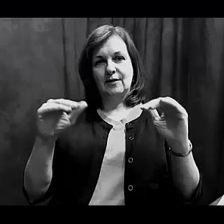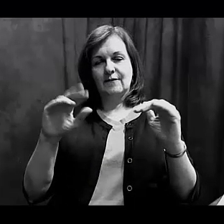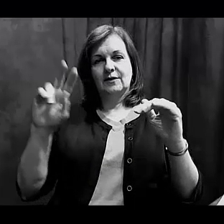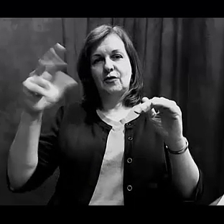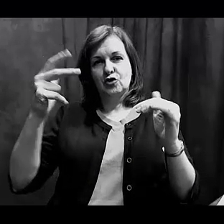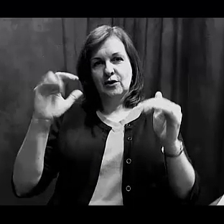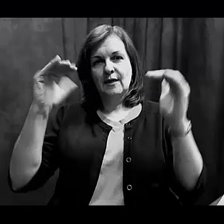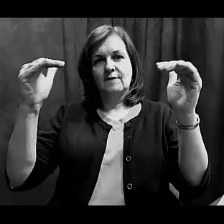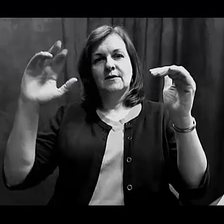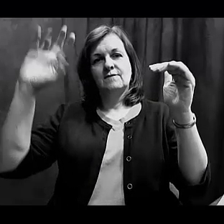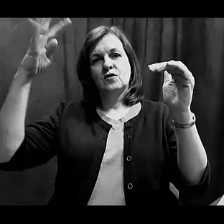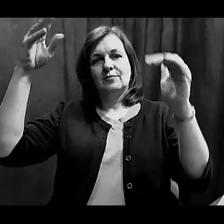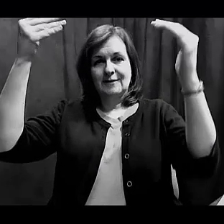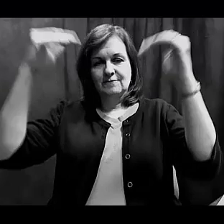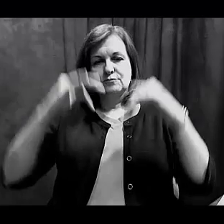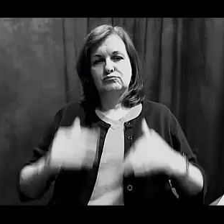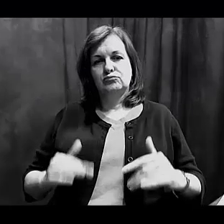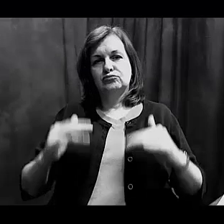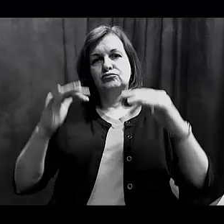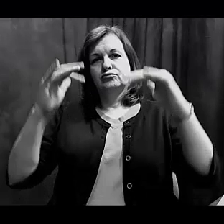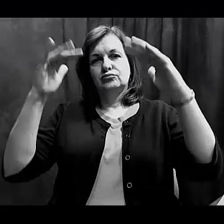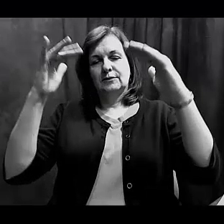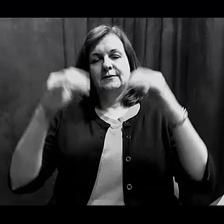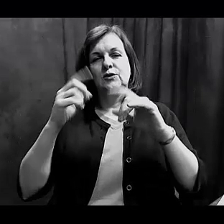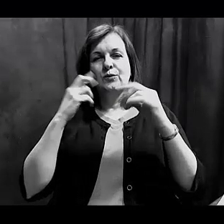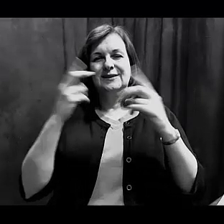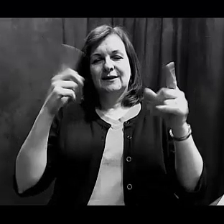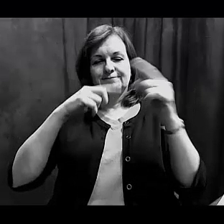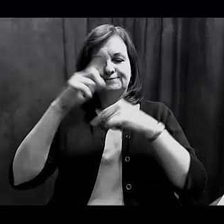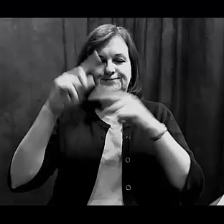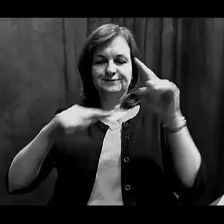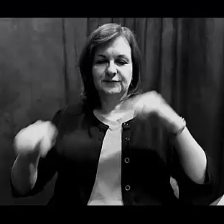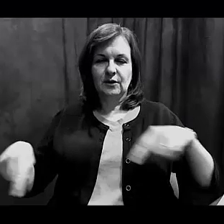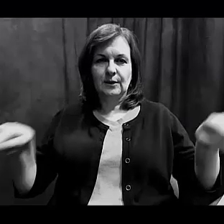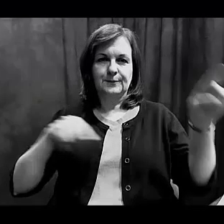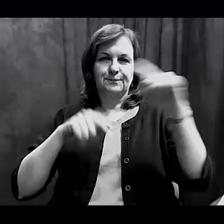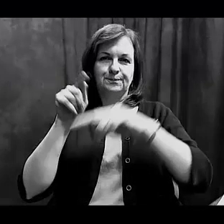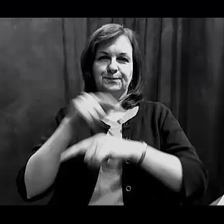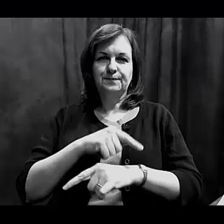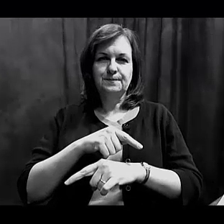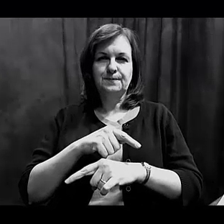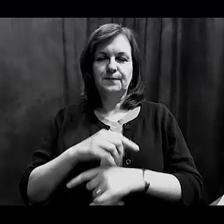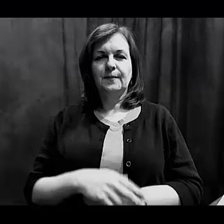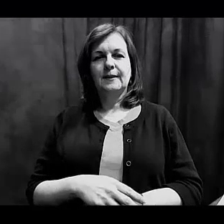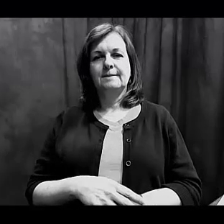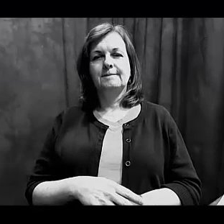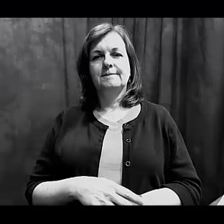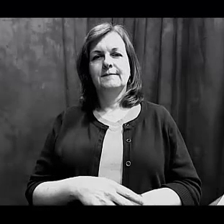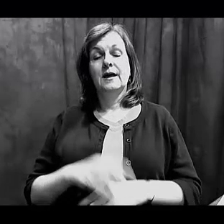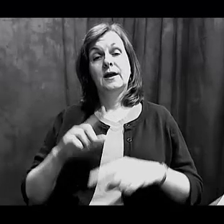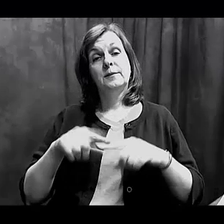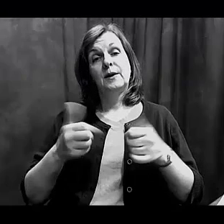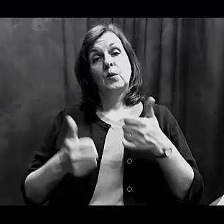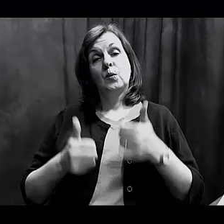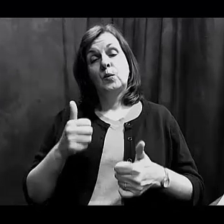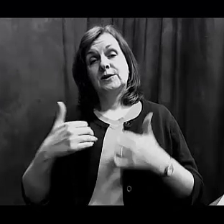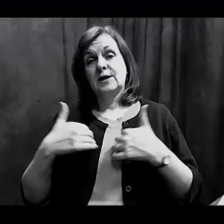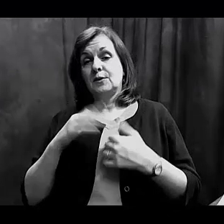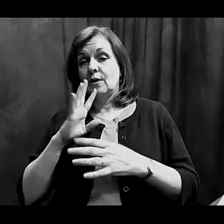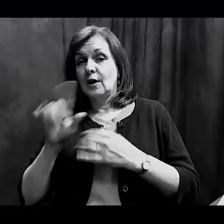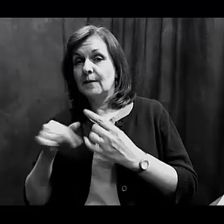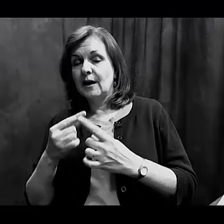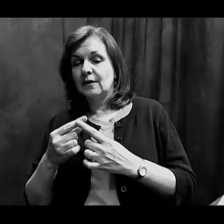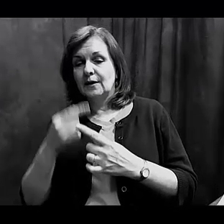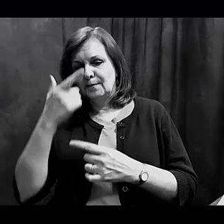secondary consumers, and this whole sequence of events that are going on. So depending on the